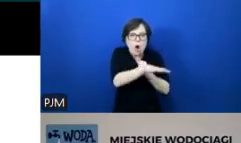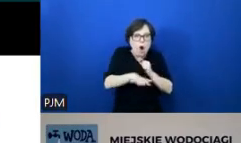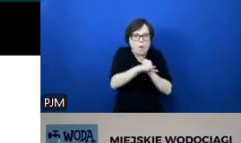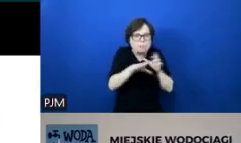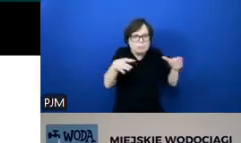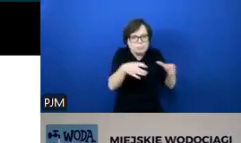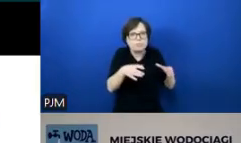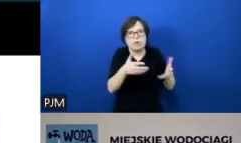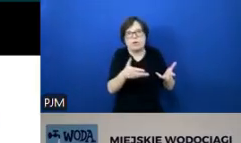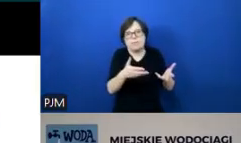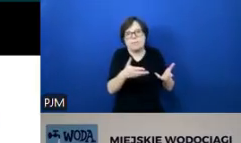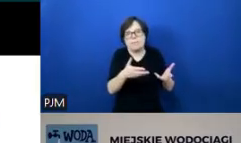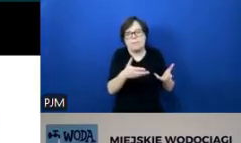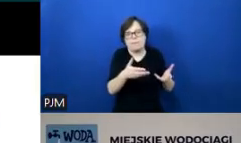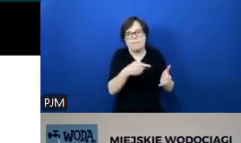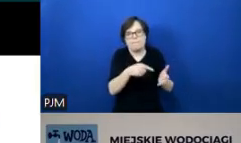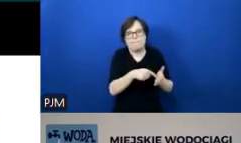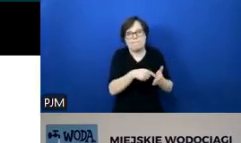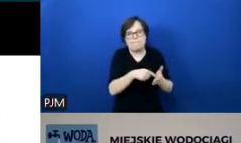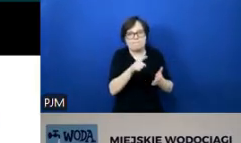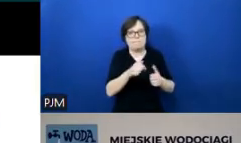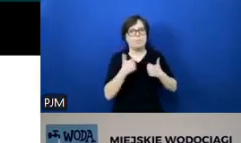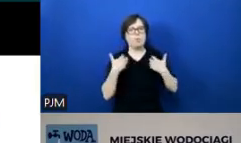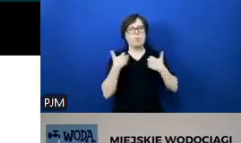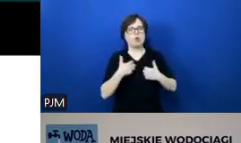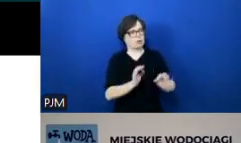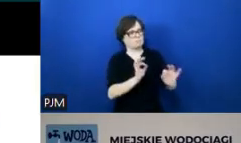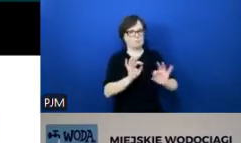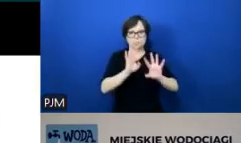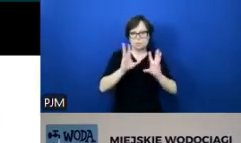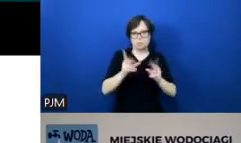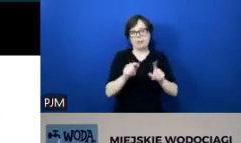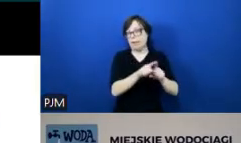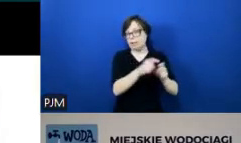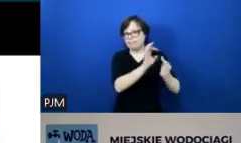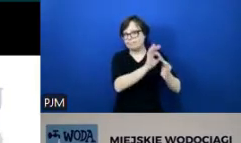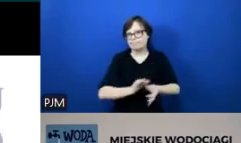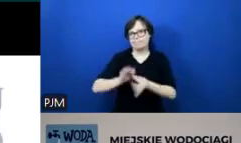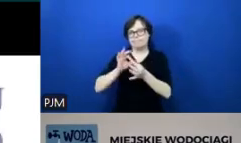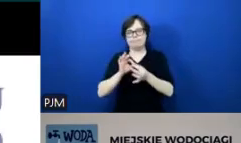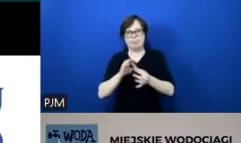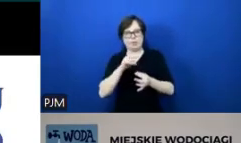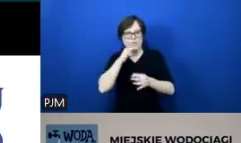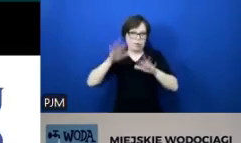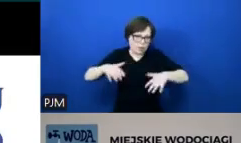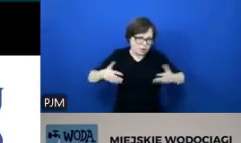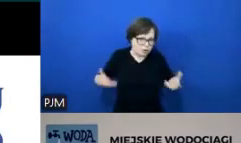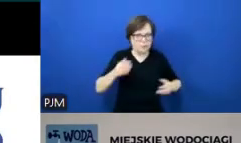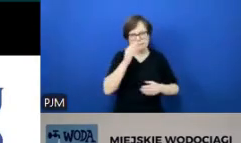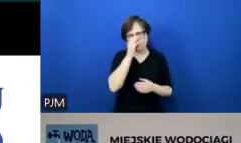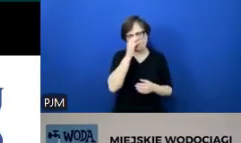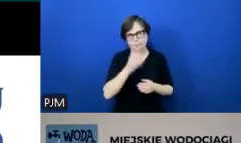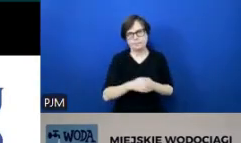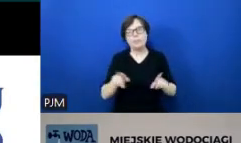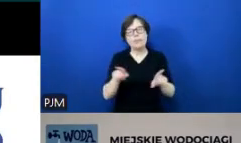enclaves areas at the target environment level in the city, very closely connected